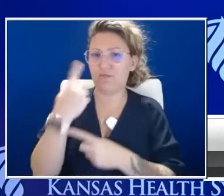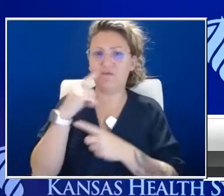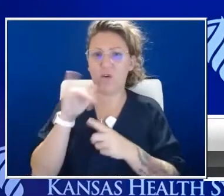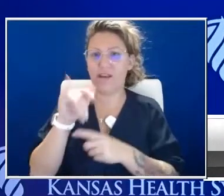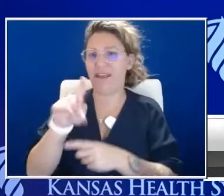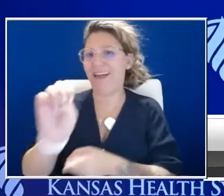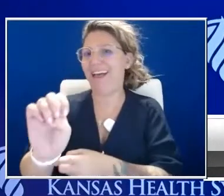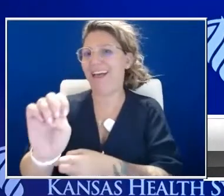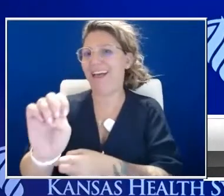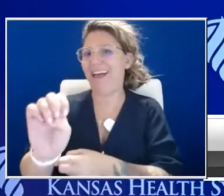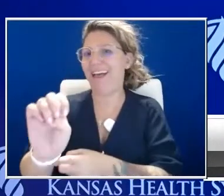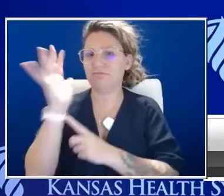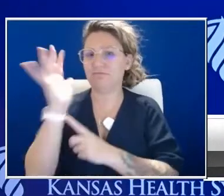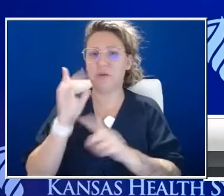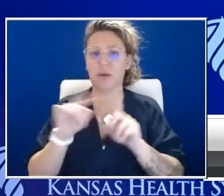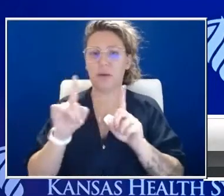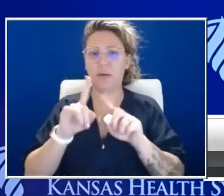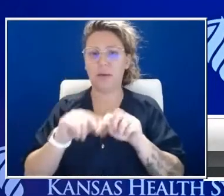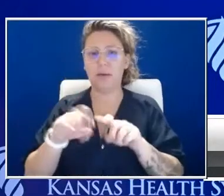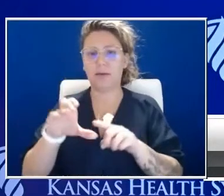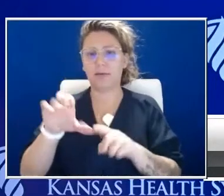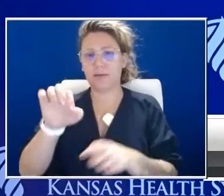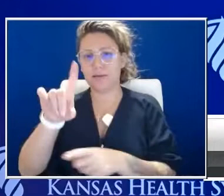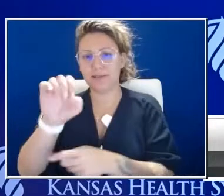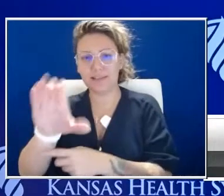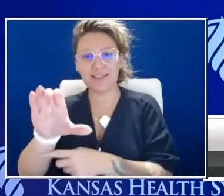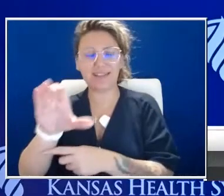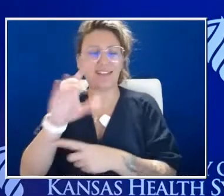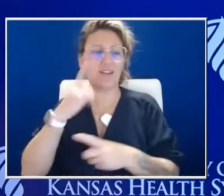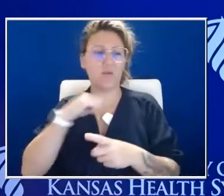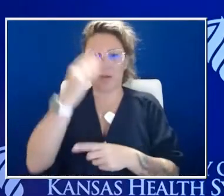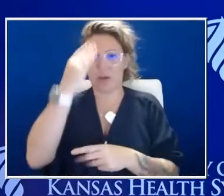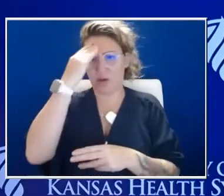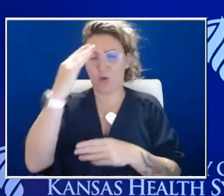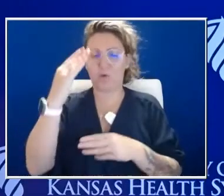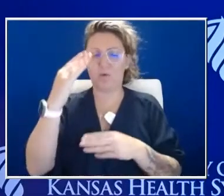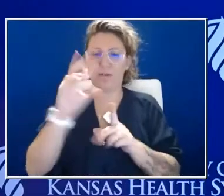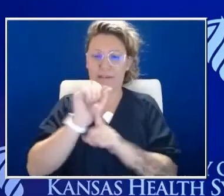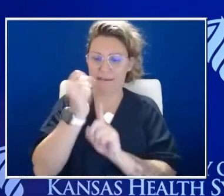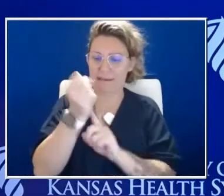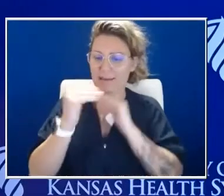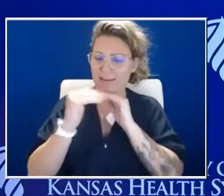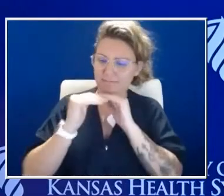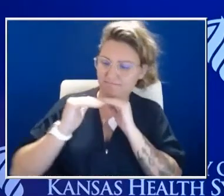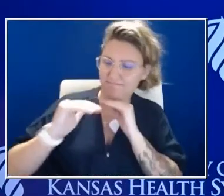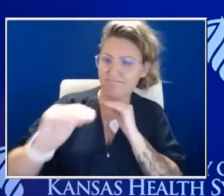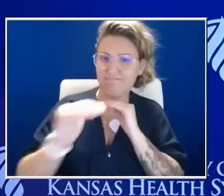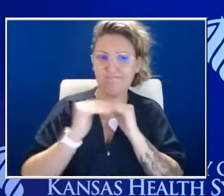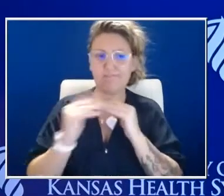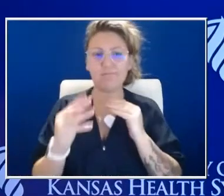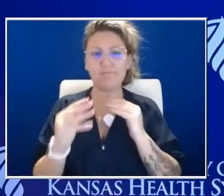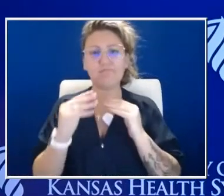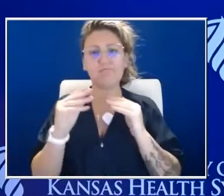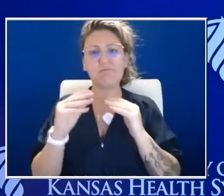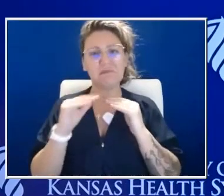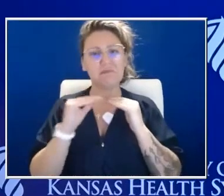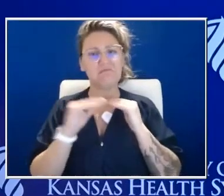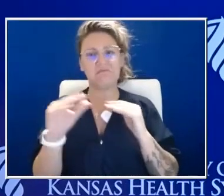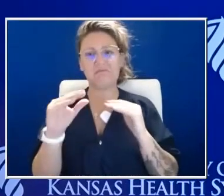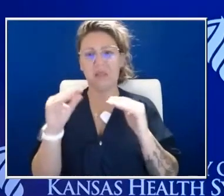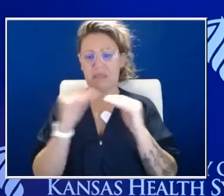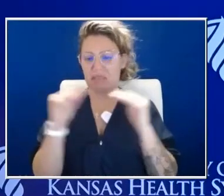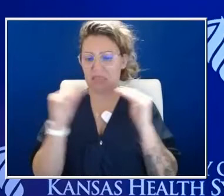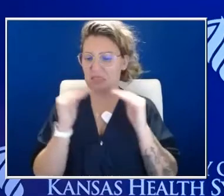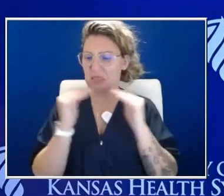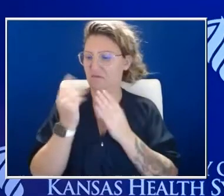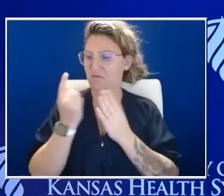CDC website and case data, we know that cases are really plateaued right now. They have been at a steady level for the past couple weeks. So